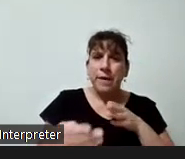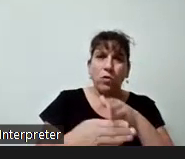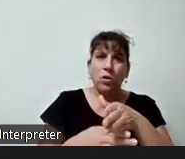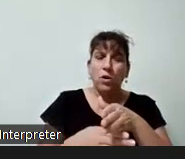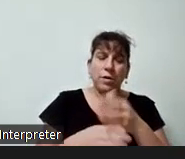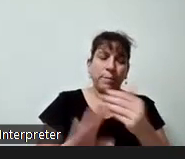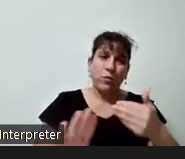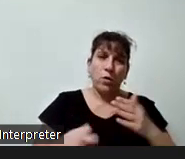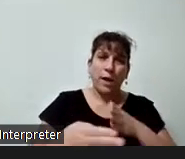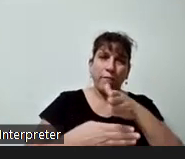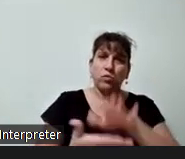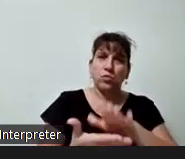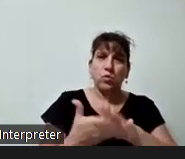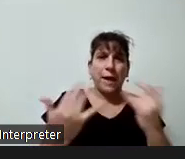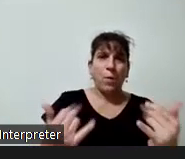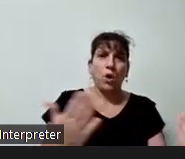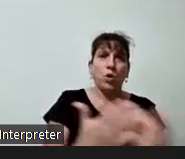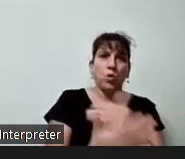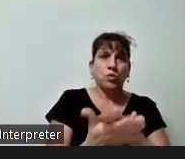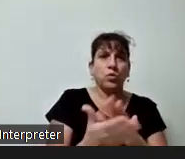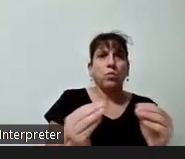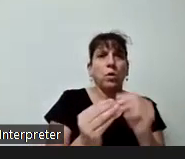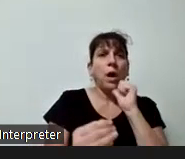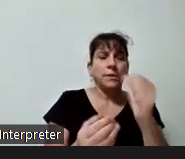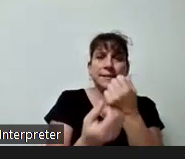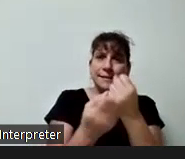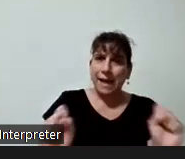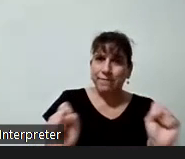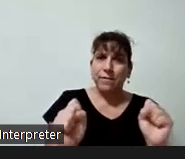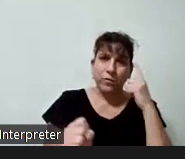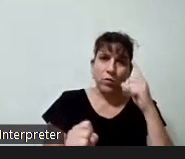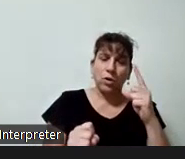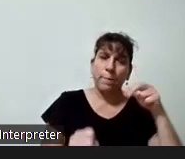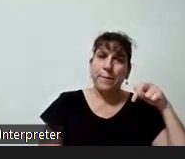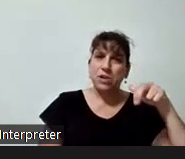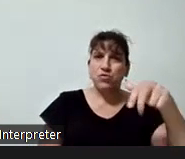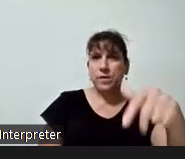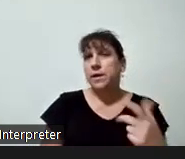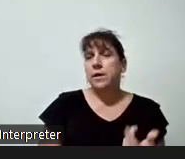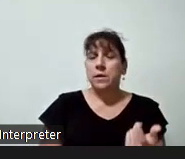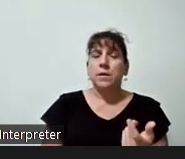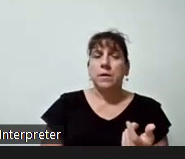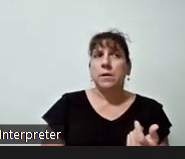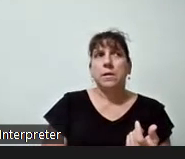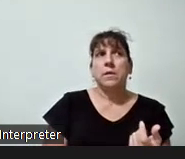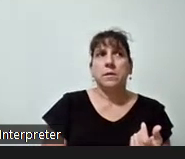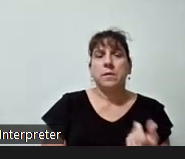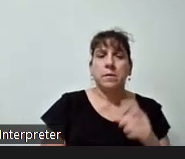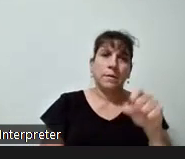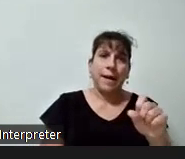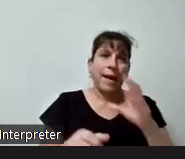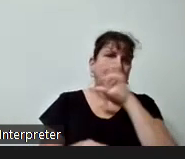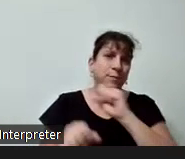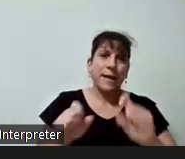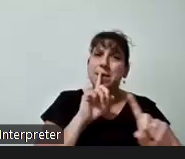now, and a new school will make it more unsafe to be a pedestrian. And so, I guess we could answer this,